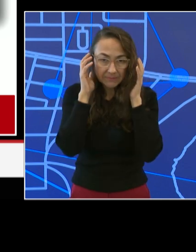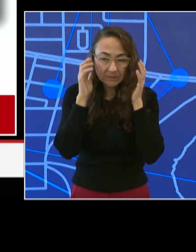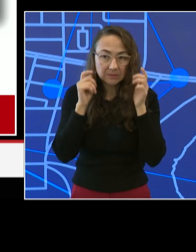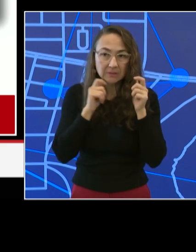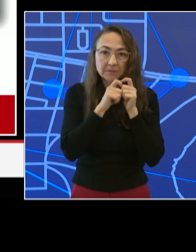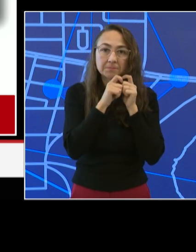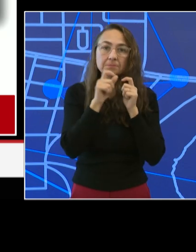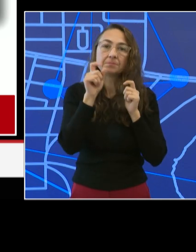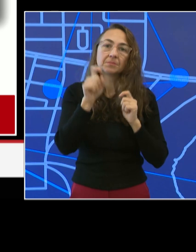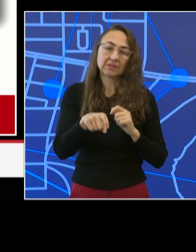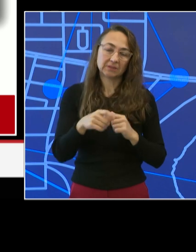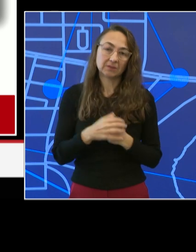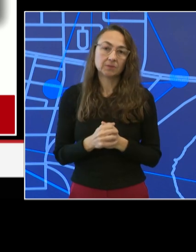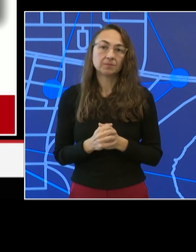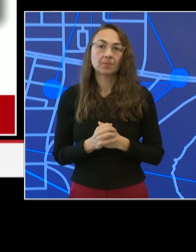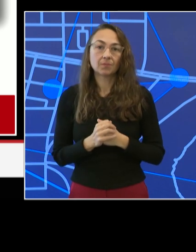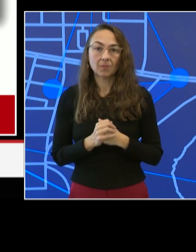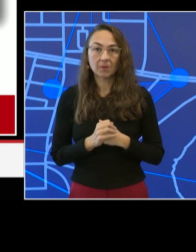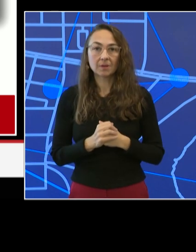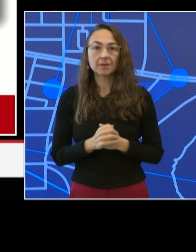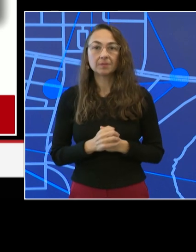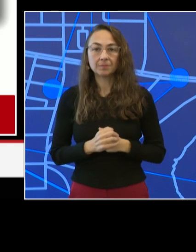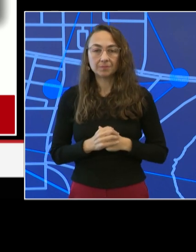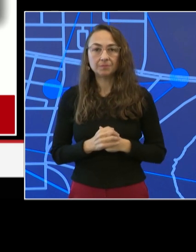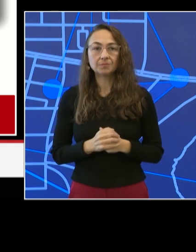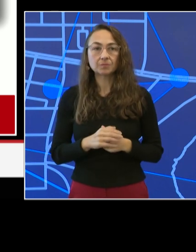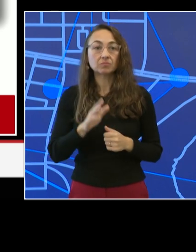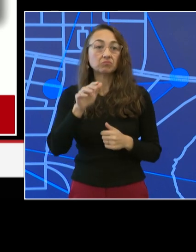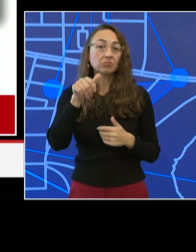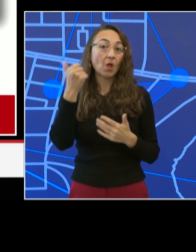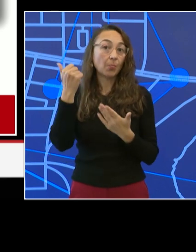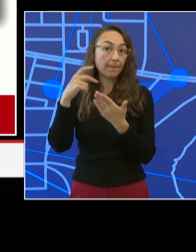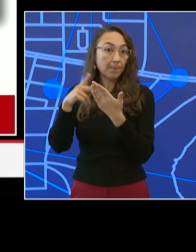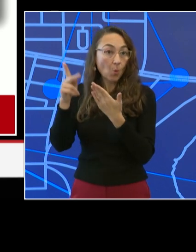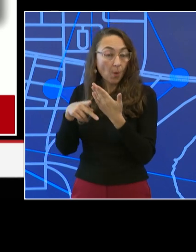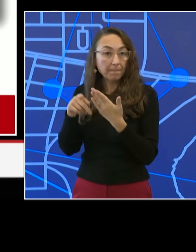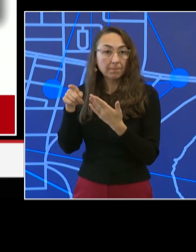There was also some concerns about some of the